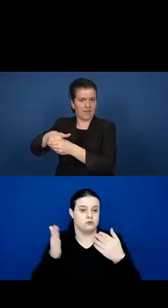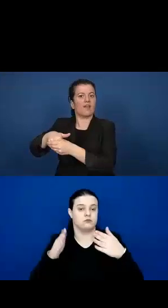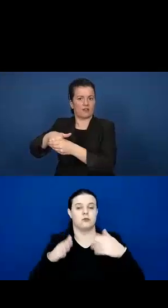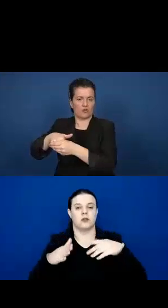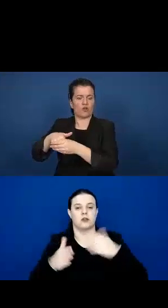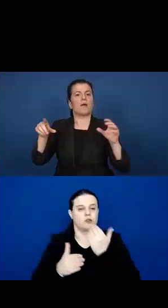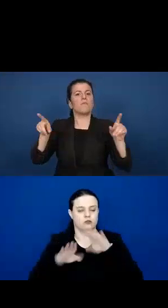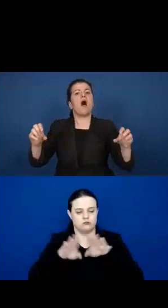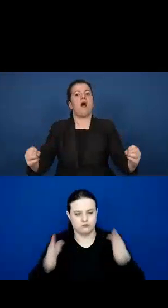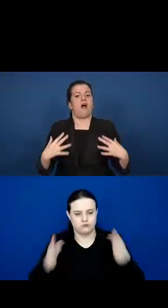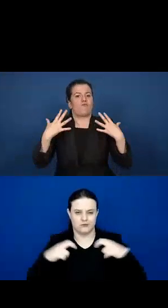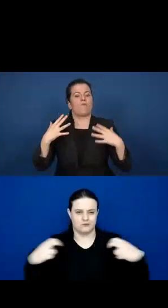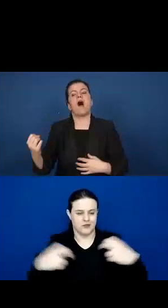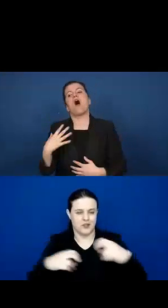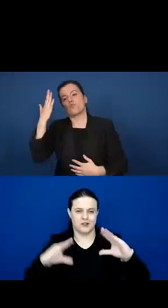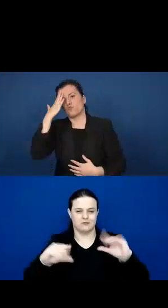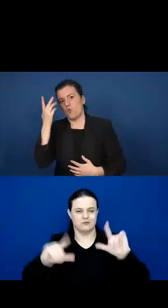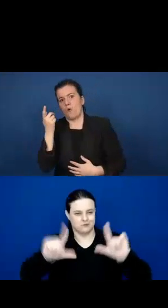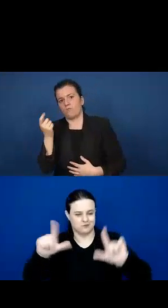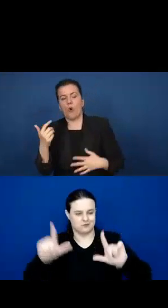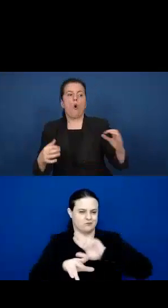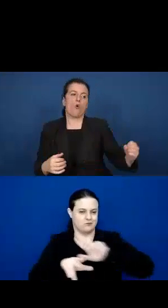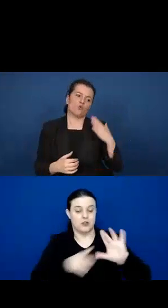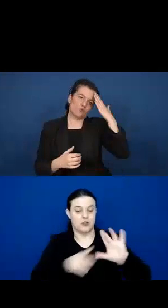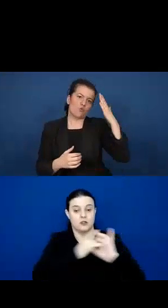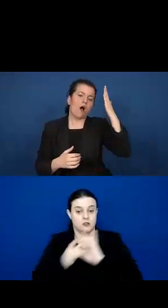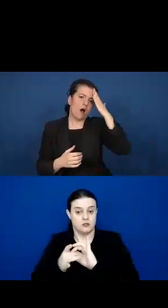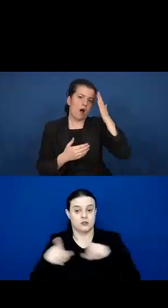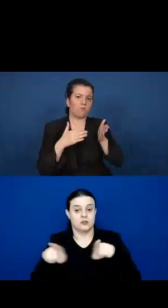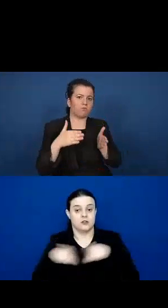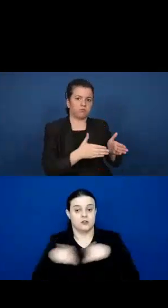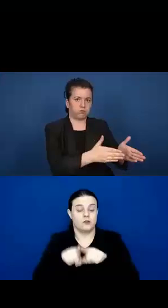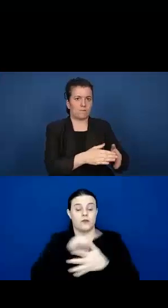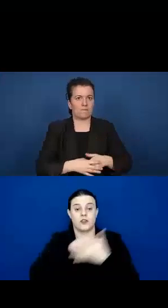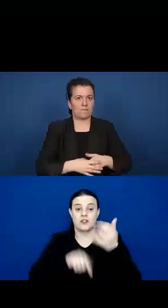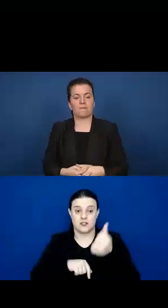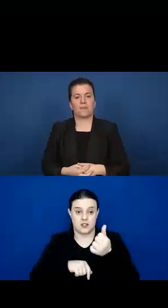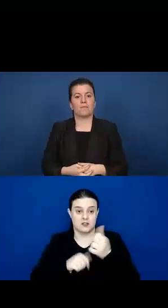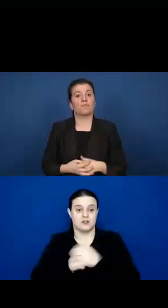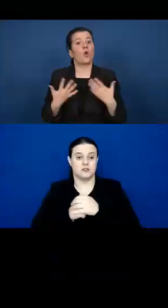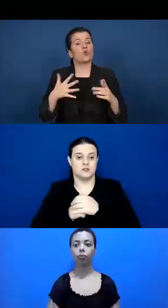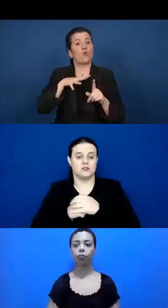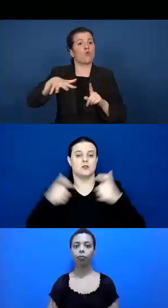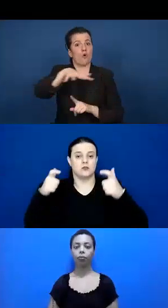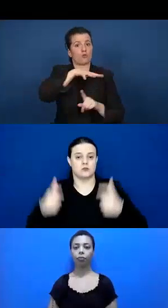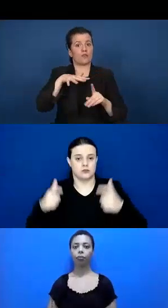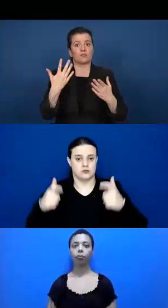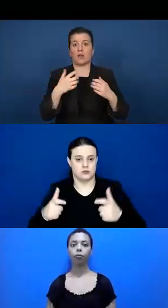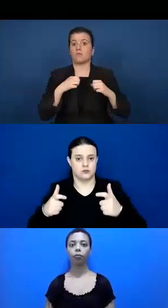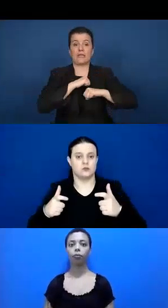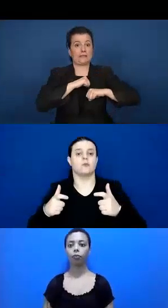on, and contexts. There are 6 contexts: space, time,